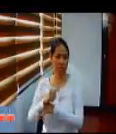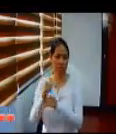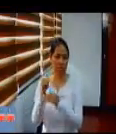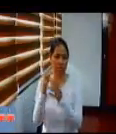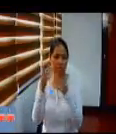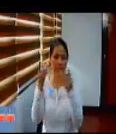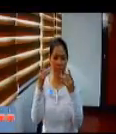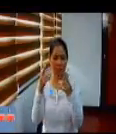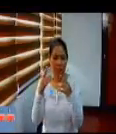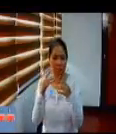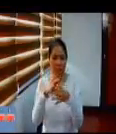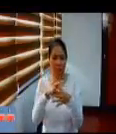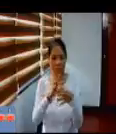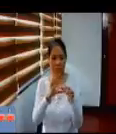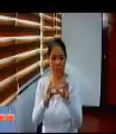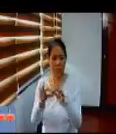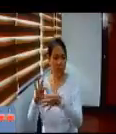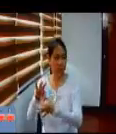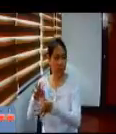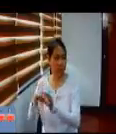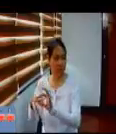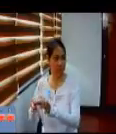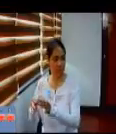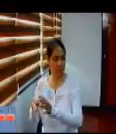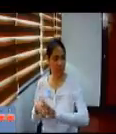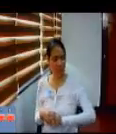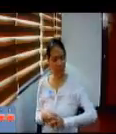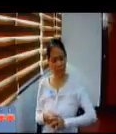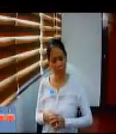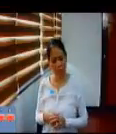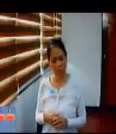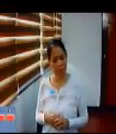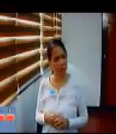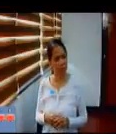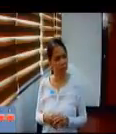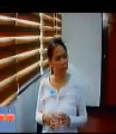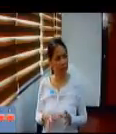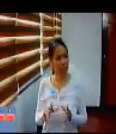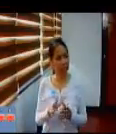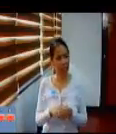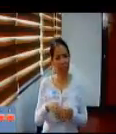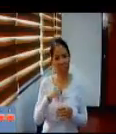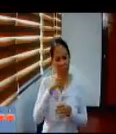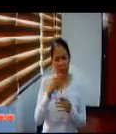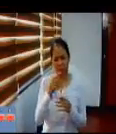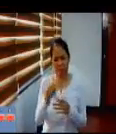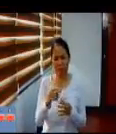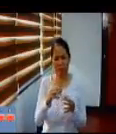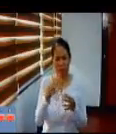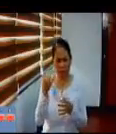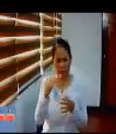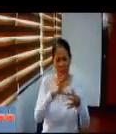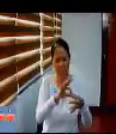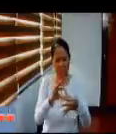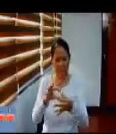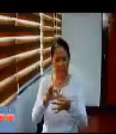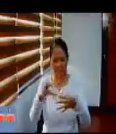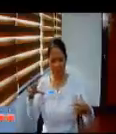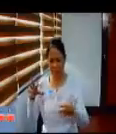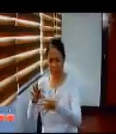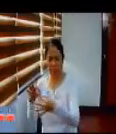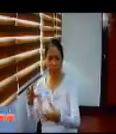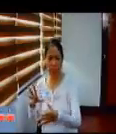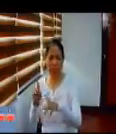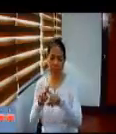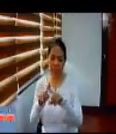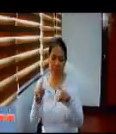I'm not going to comment on why they separated DNR from DA, but Your Honors, the way